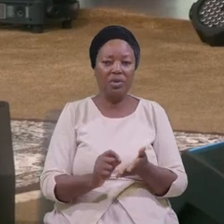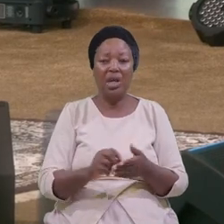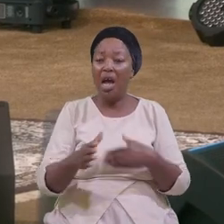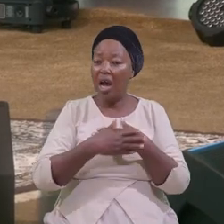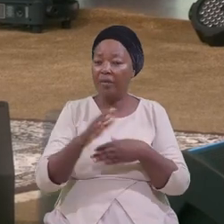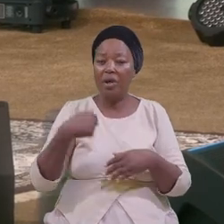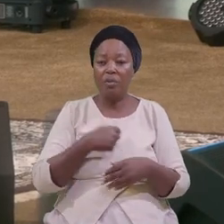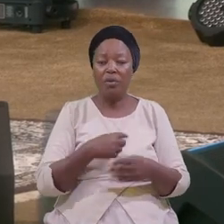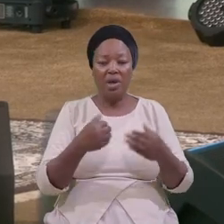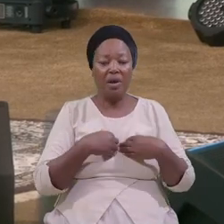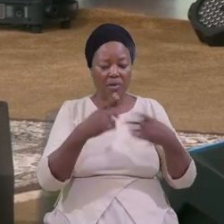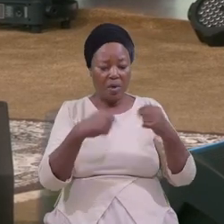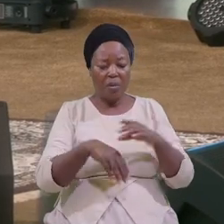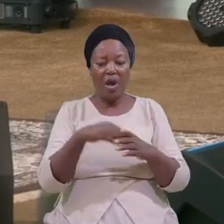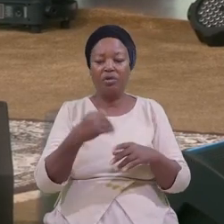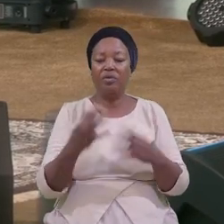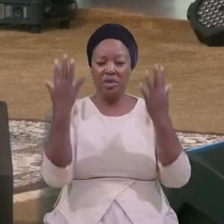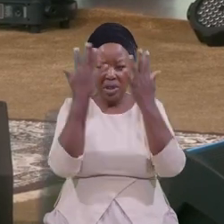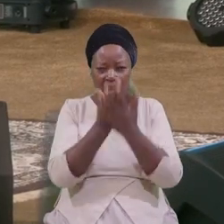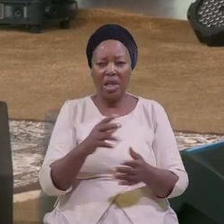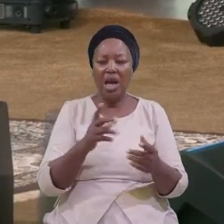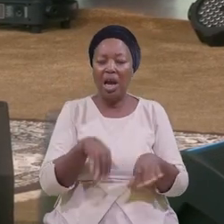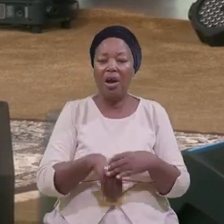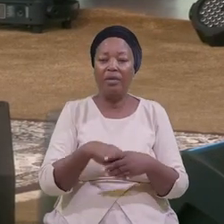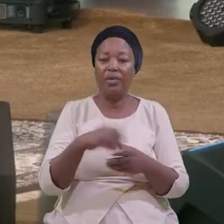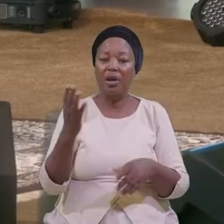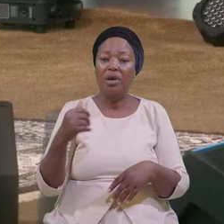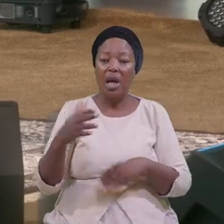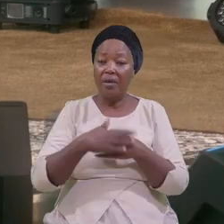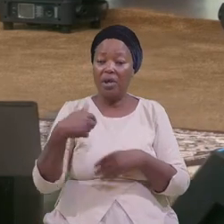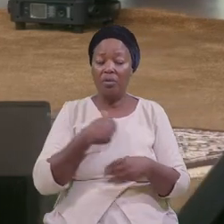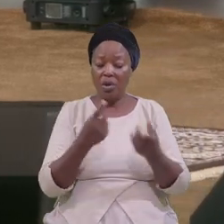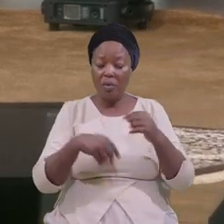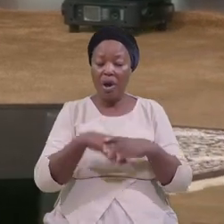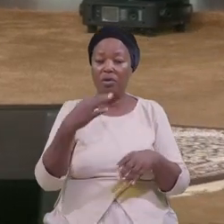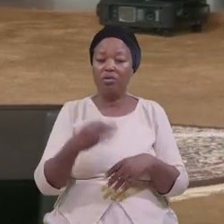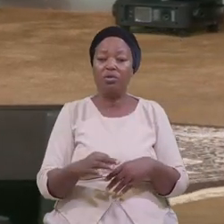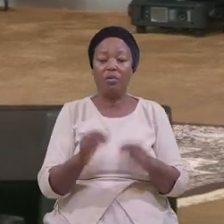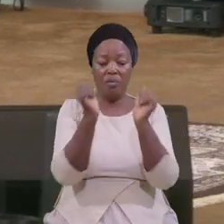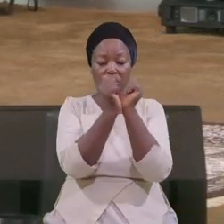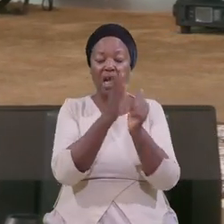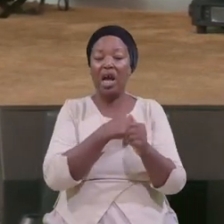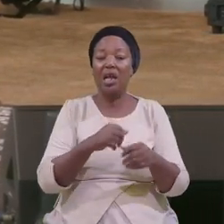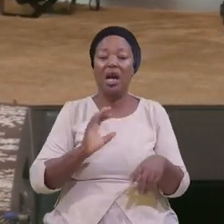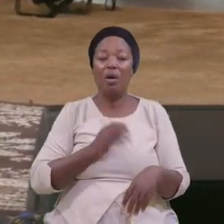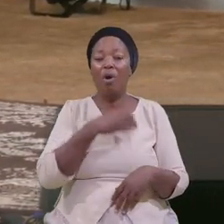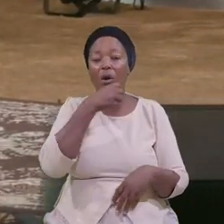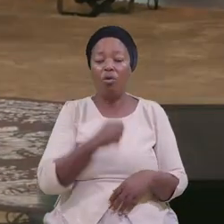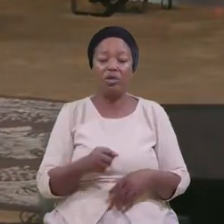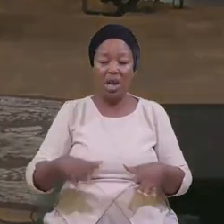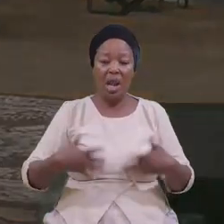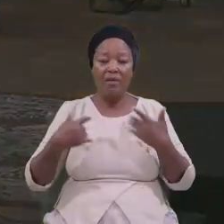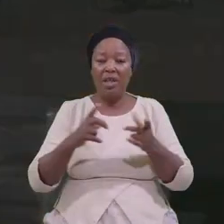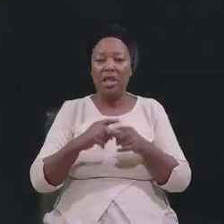come out of darkness and come out of bondage, and we come out of our old life, and we're now walking